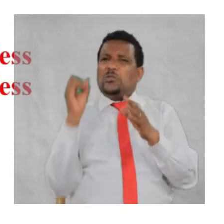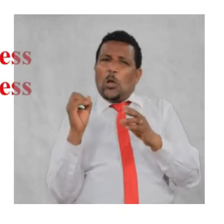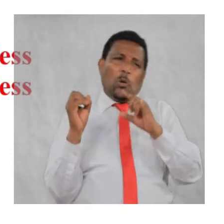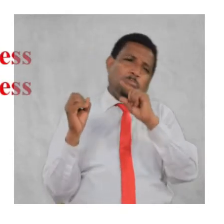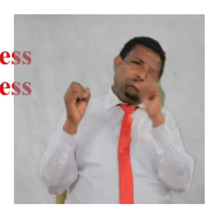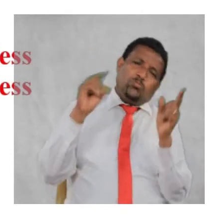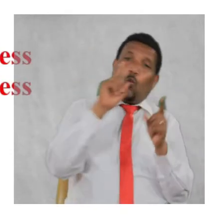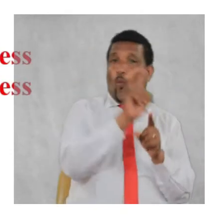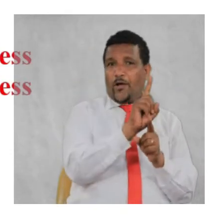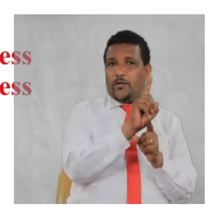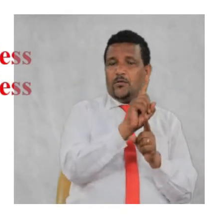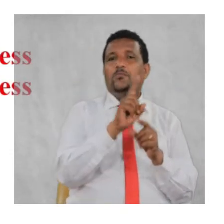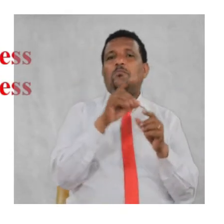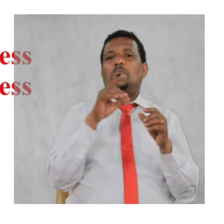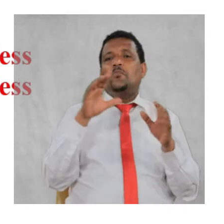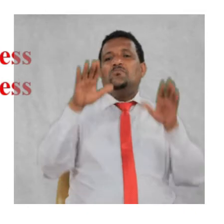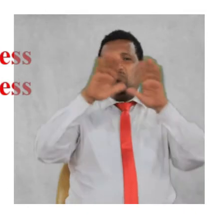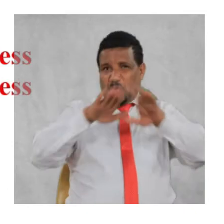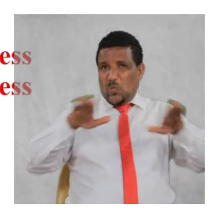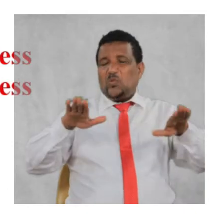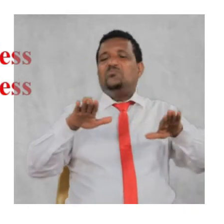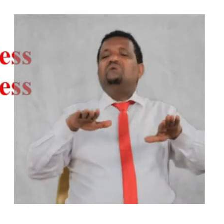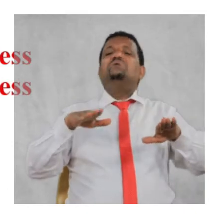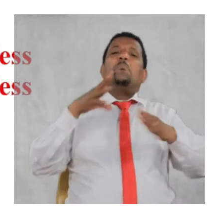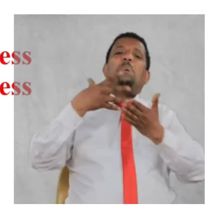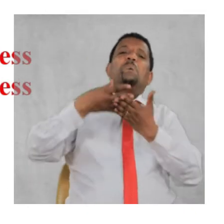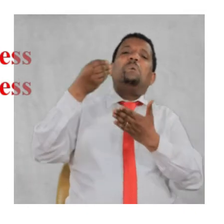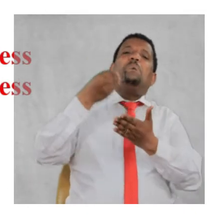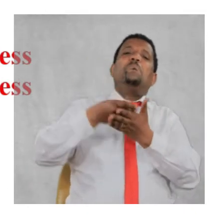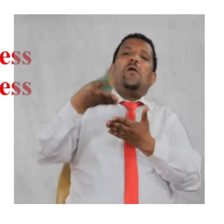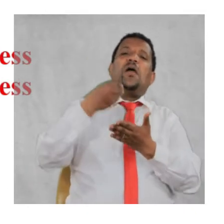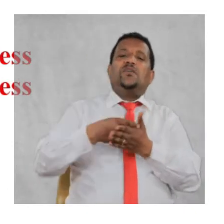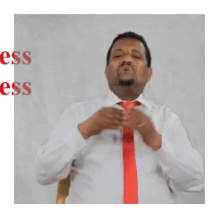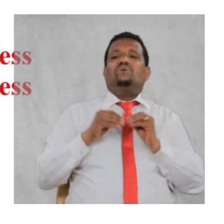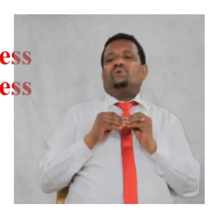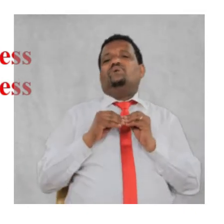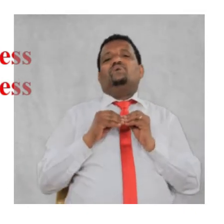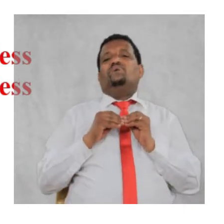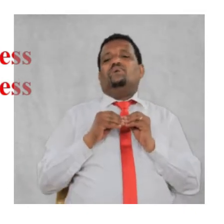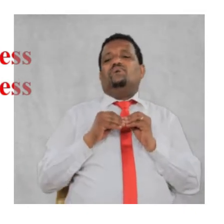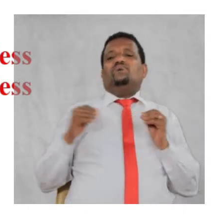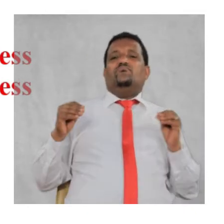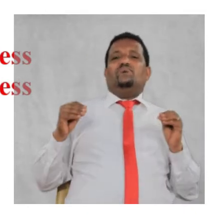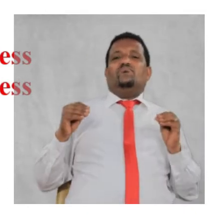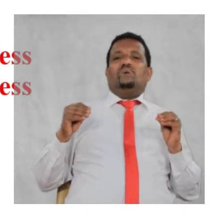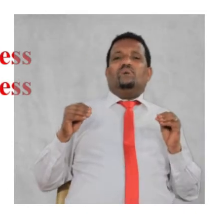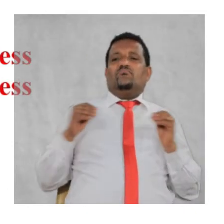1, then you can conclude that the buyer is inelastic.